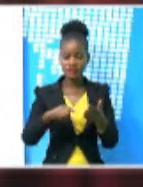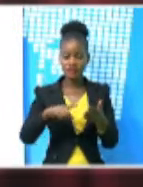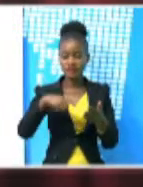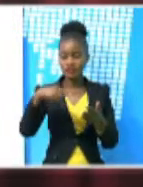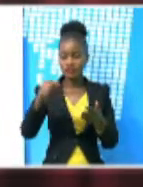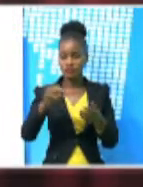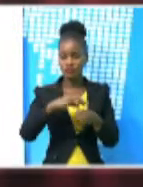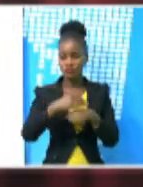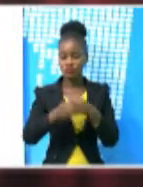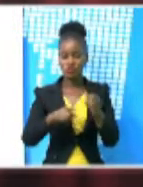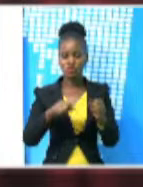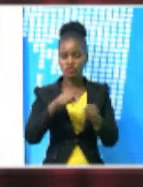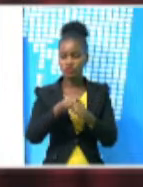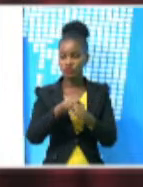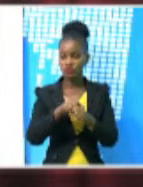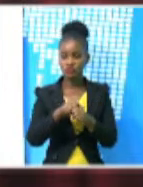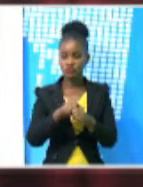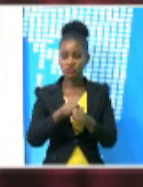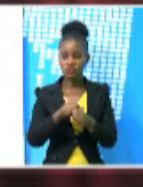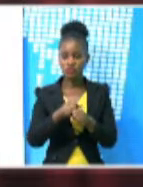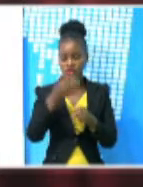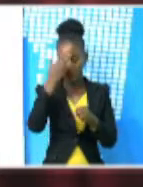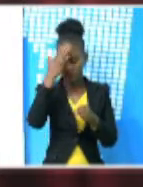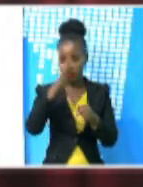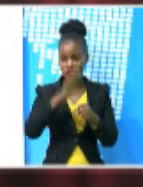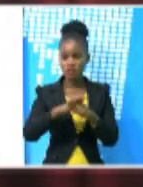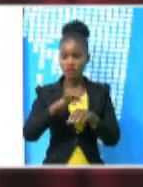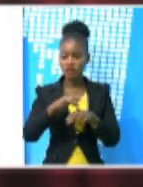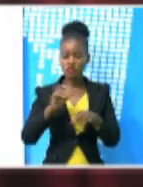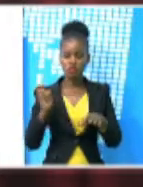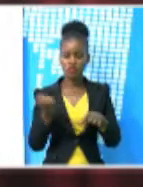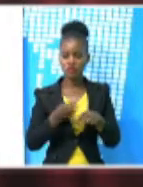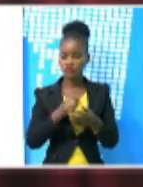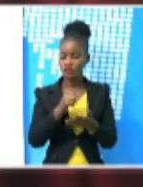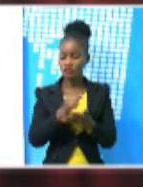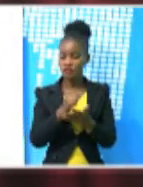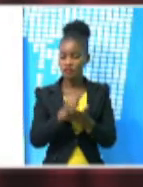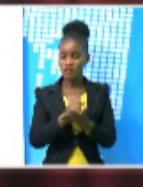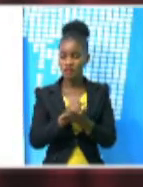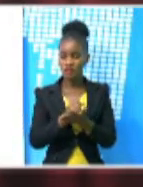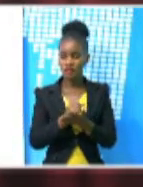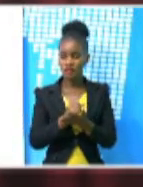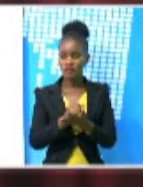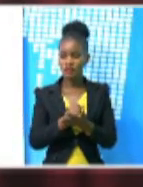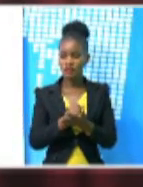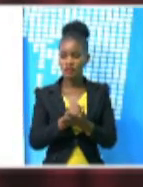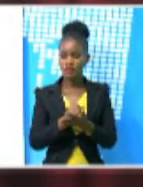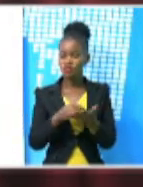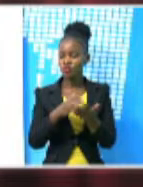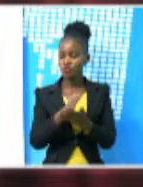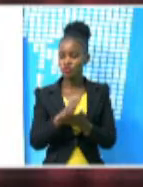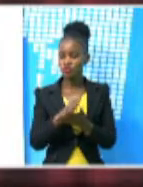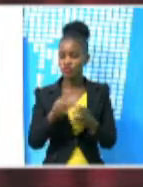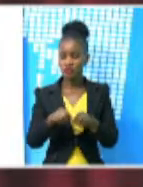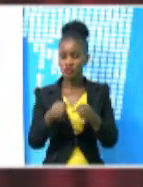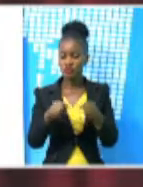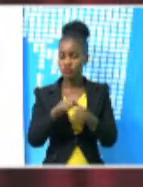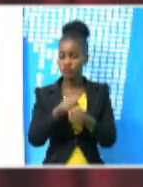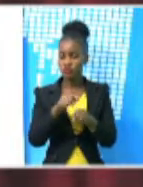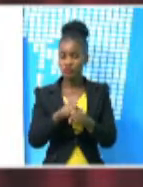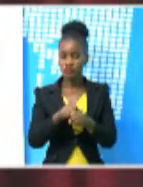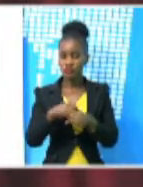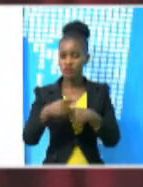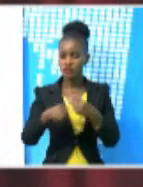Action, it was agreed that we establish regional blocks, regional economic blocks